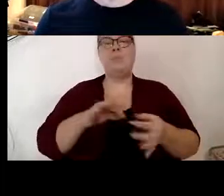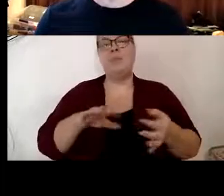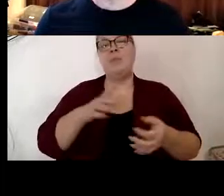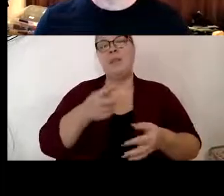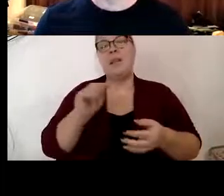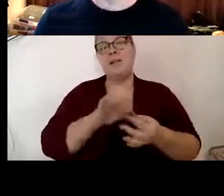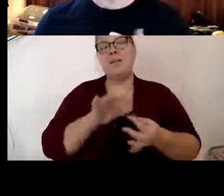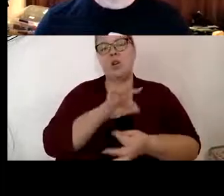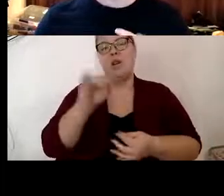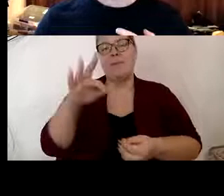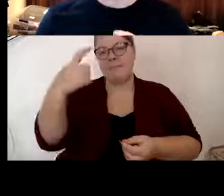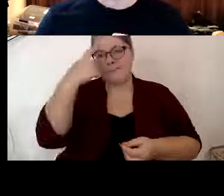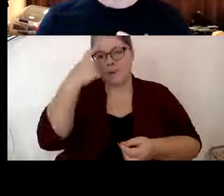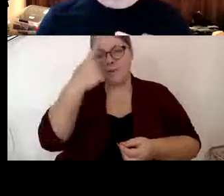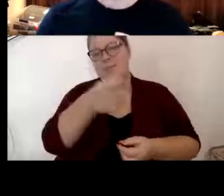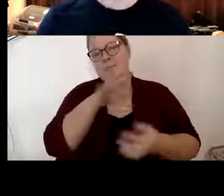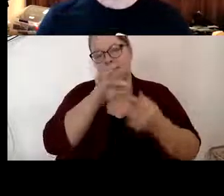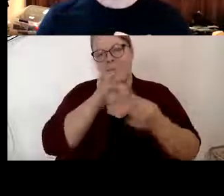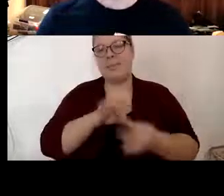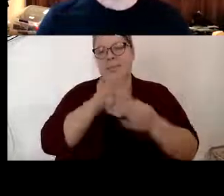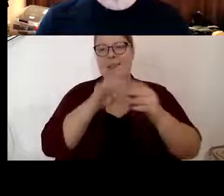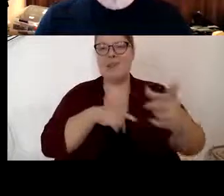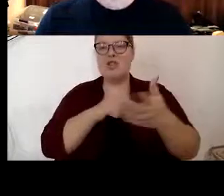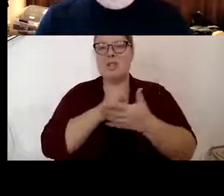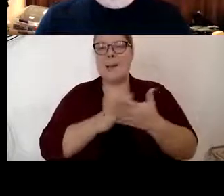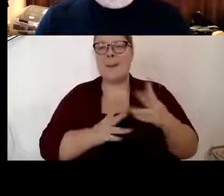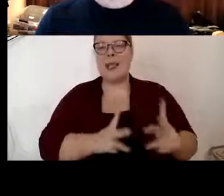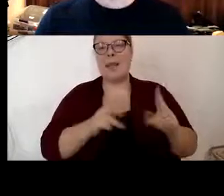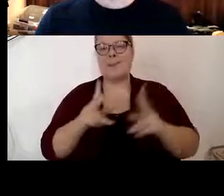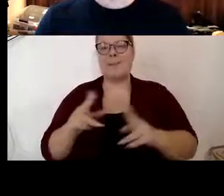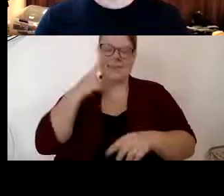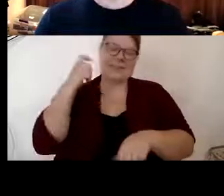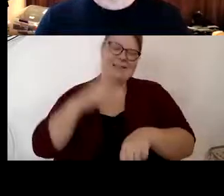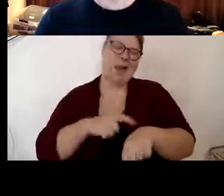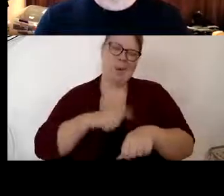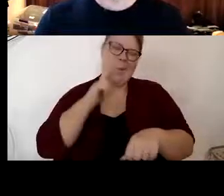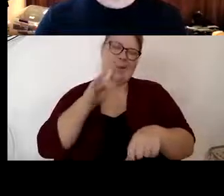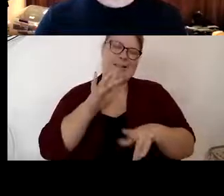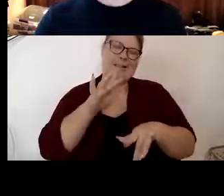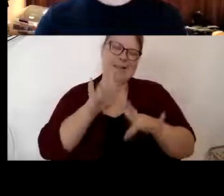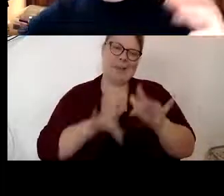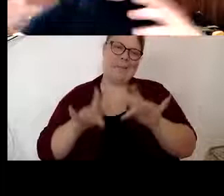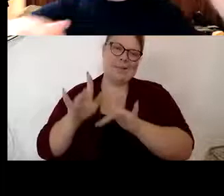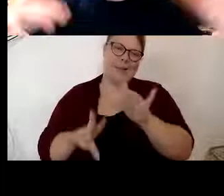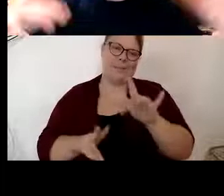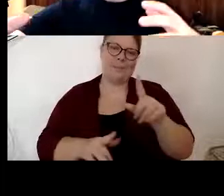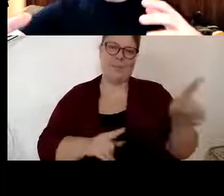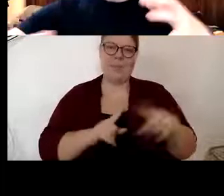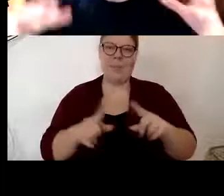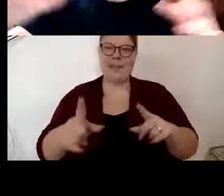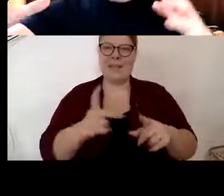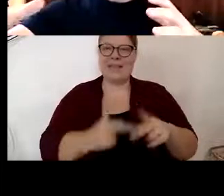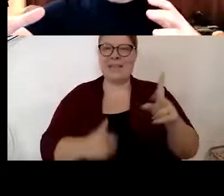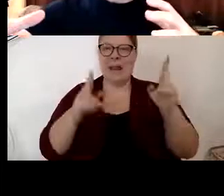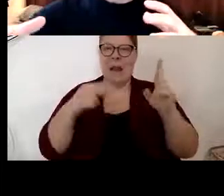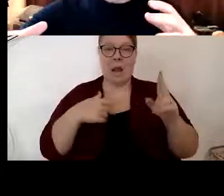these are a couple of clips that I'm going to, for the sake of time, going to skip, but I talk about this scene where he's completely out of control